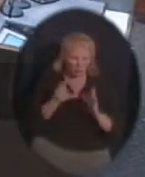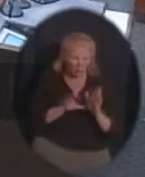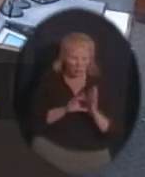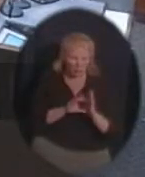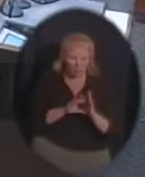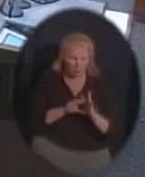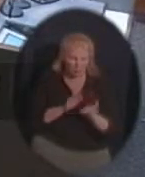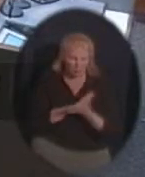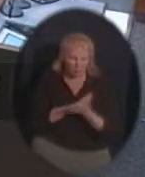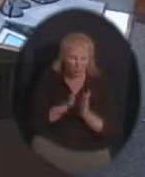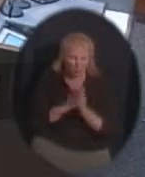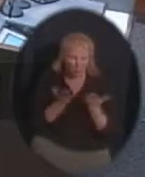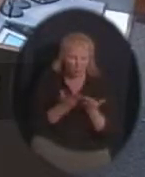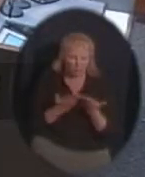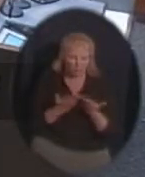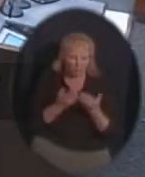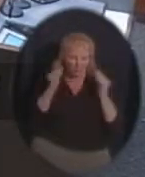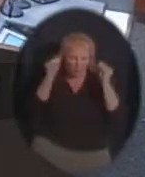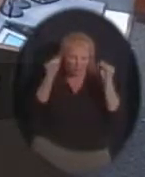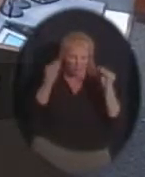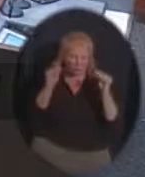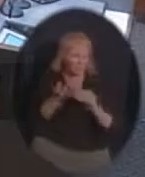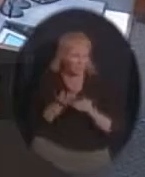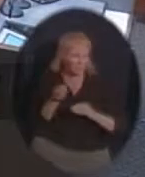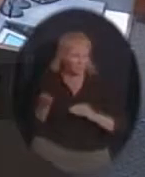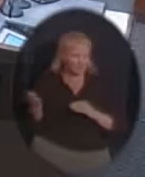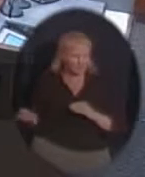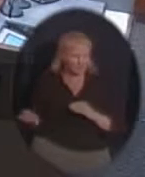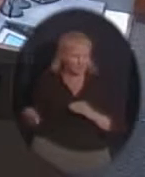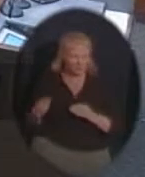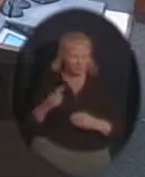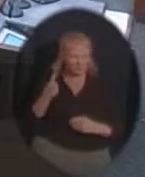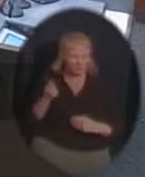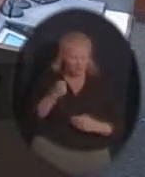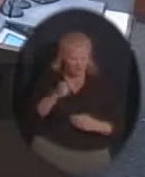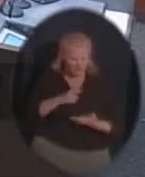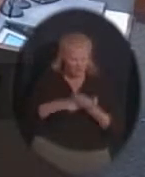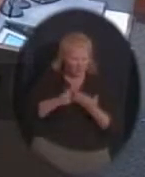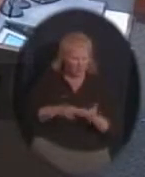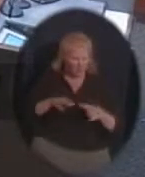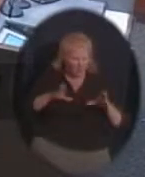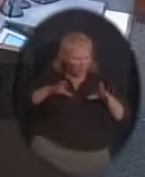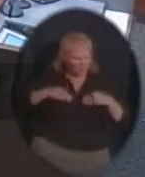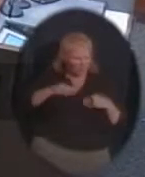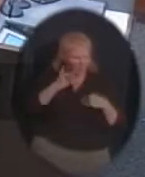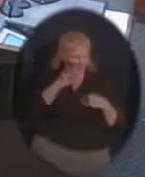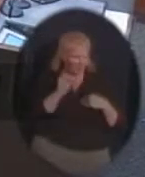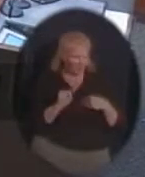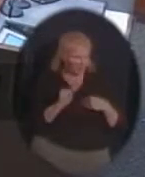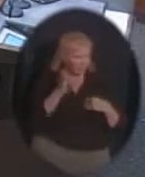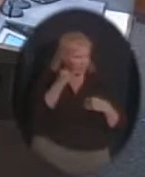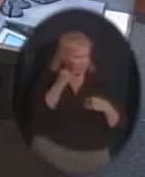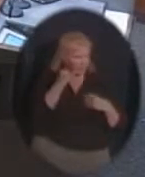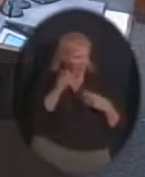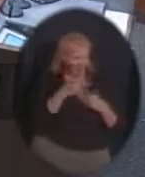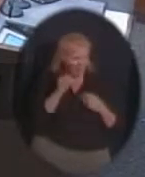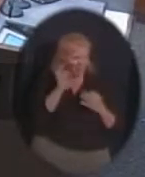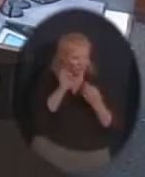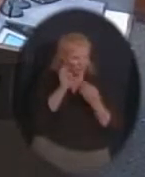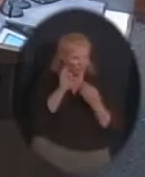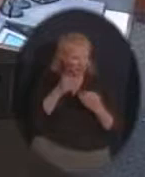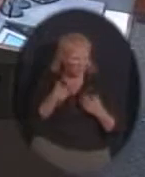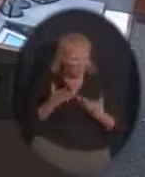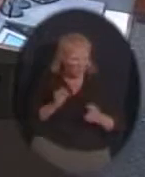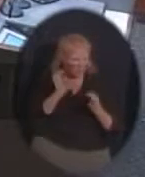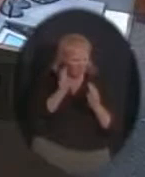a clarification, in some of the documentation it talks about accepting bids, and other feedback is we don't bid textbooks. If I could get some